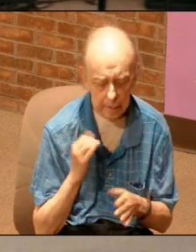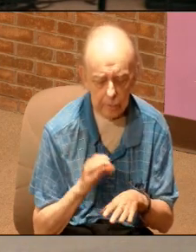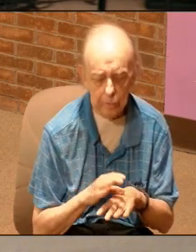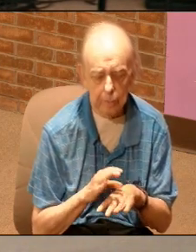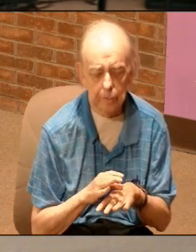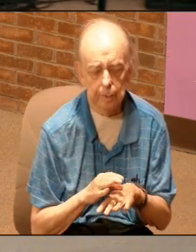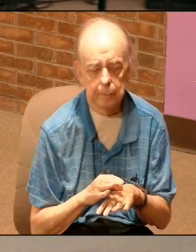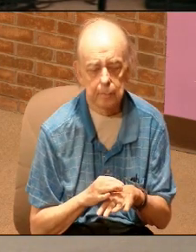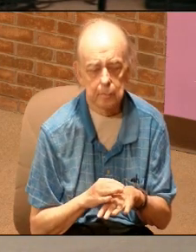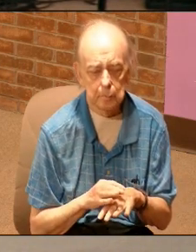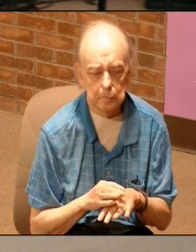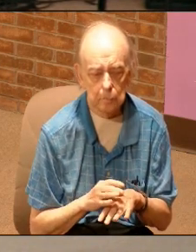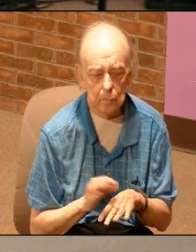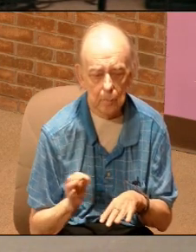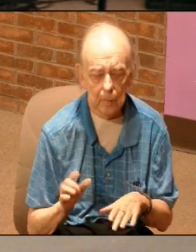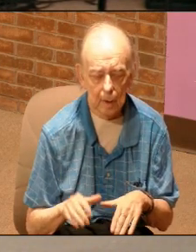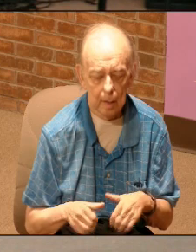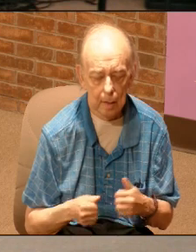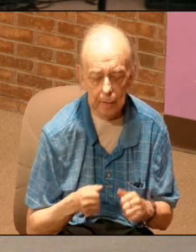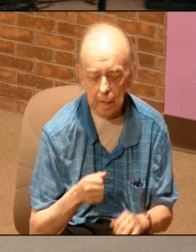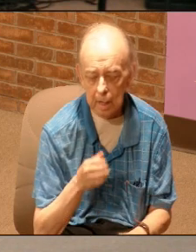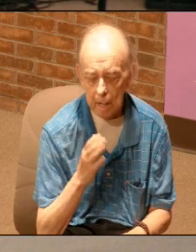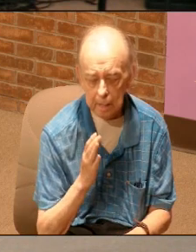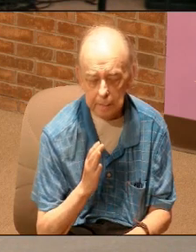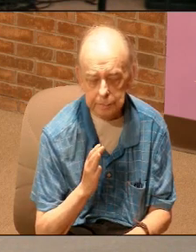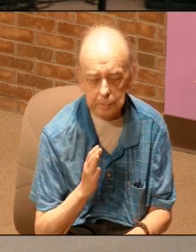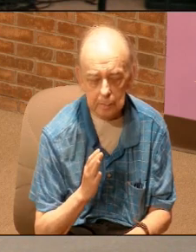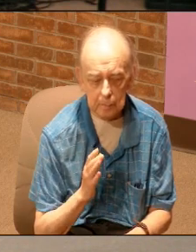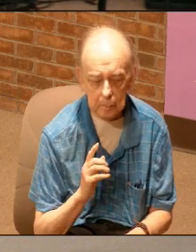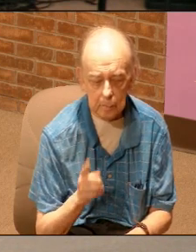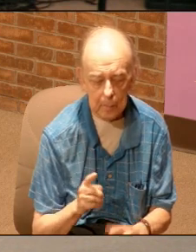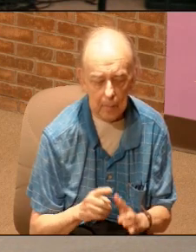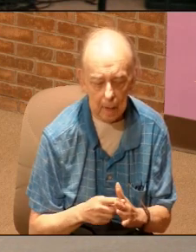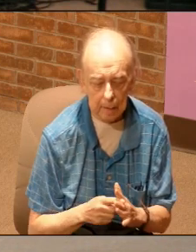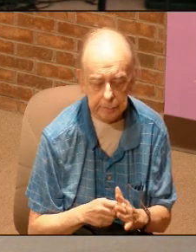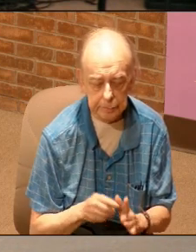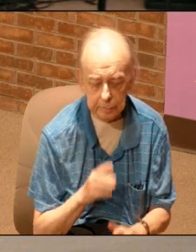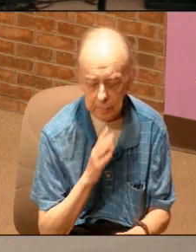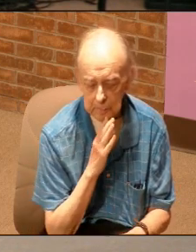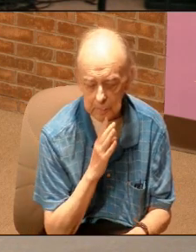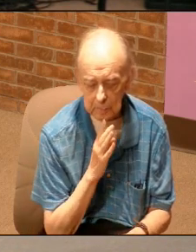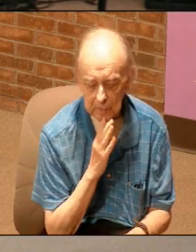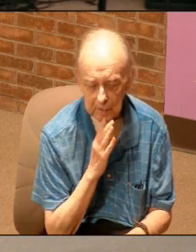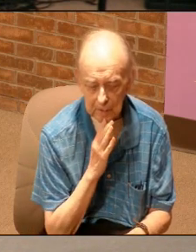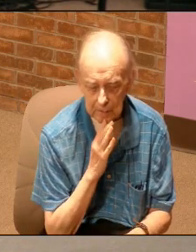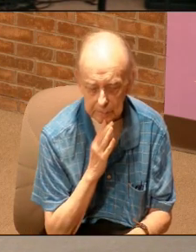church of the living God would begin to speak